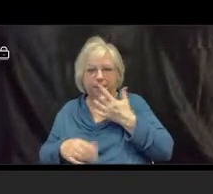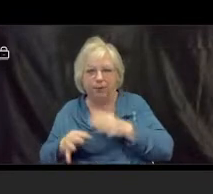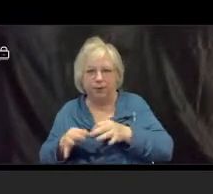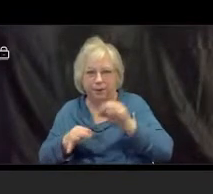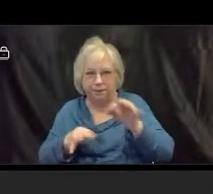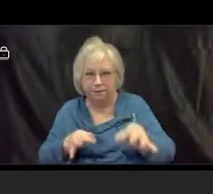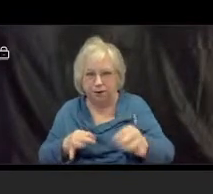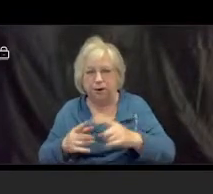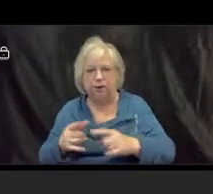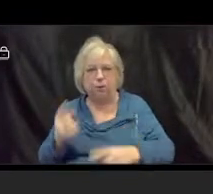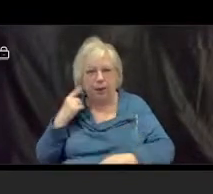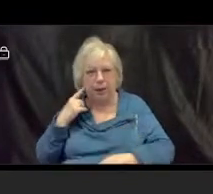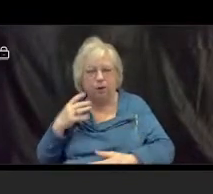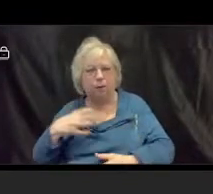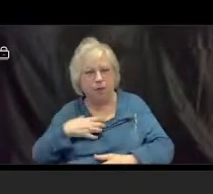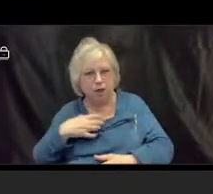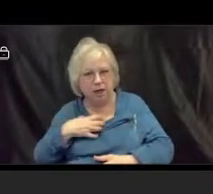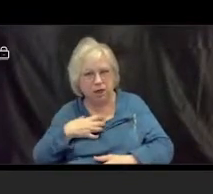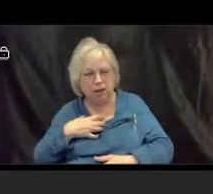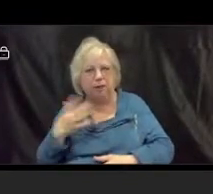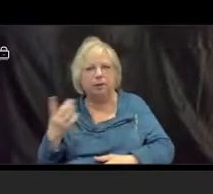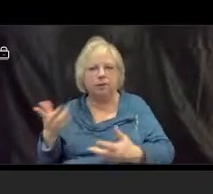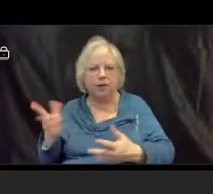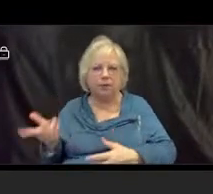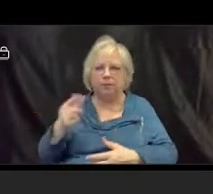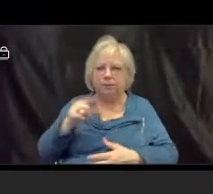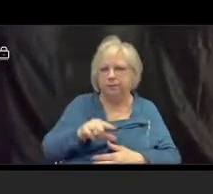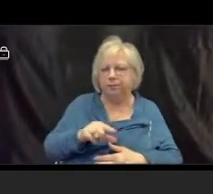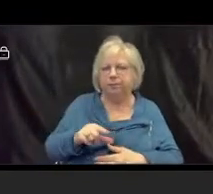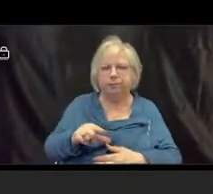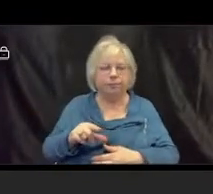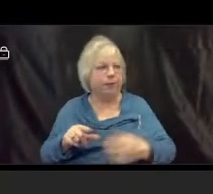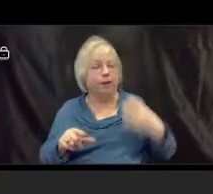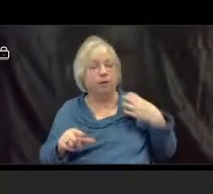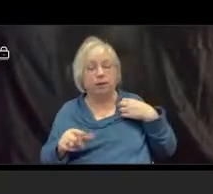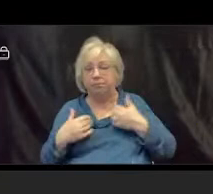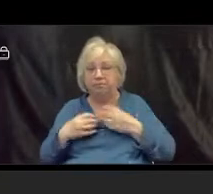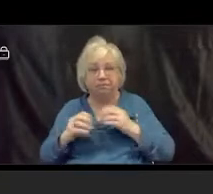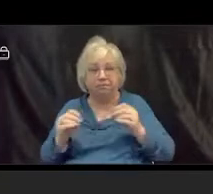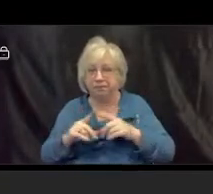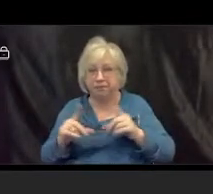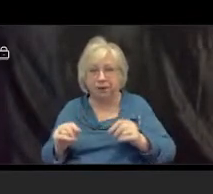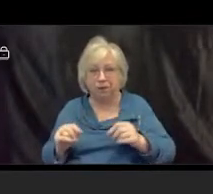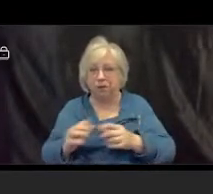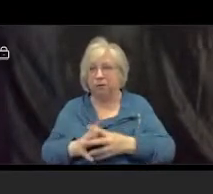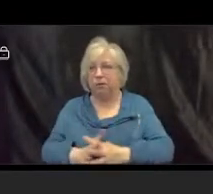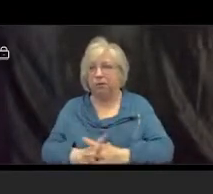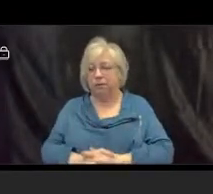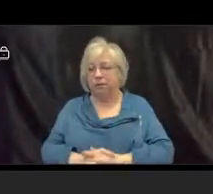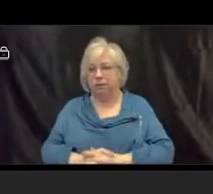hear the objections. I don't have any cards of anyone objecting. Troy.